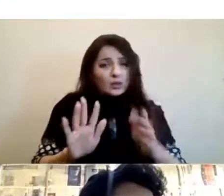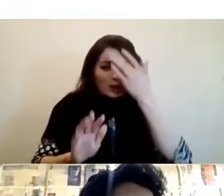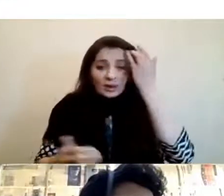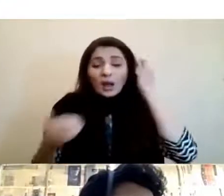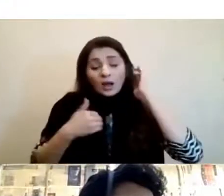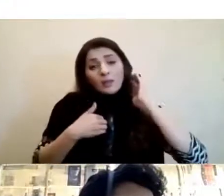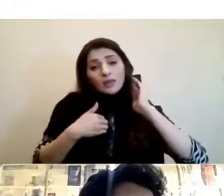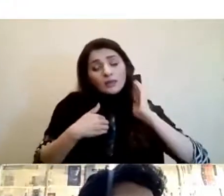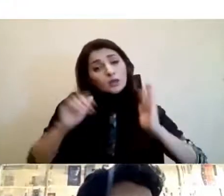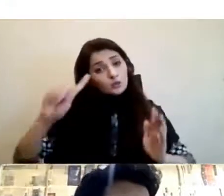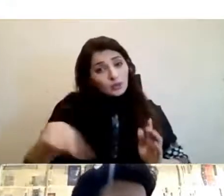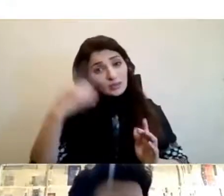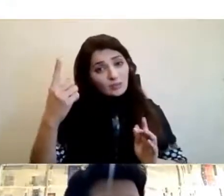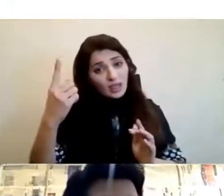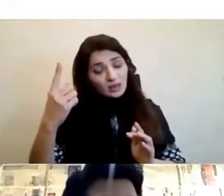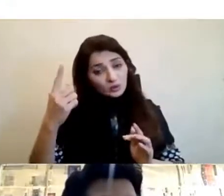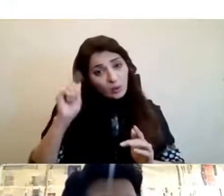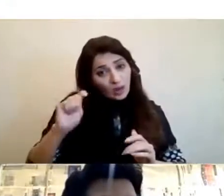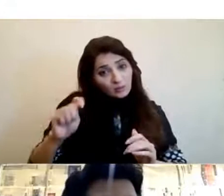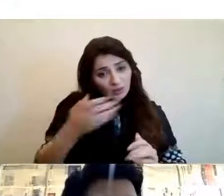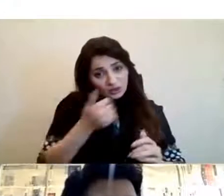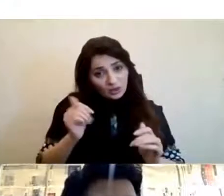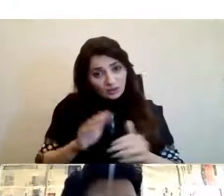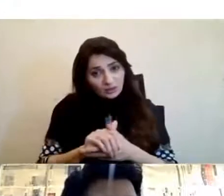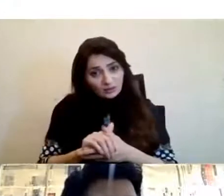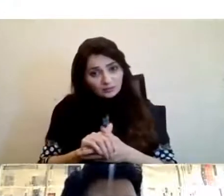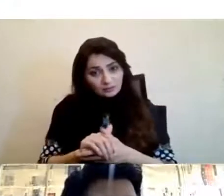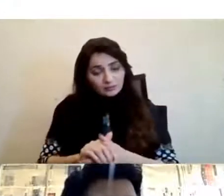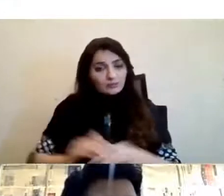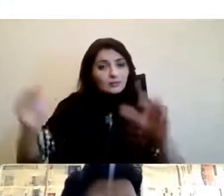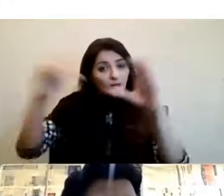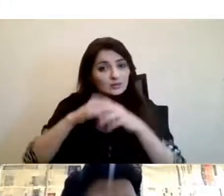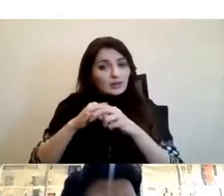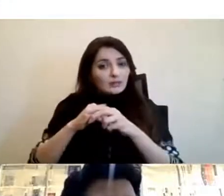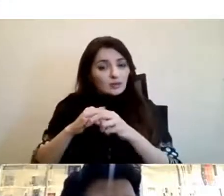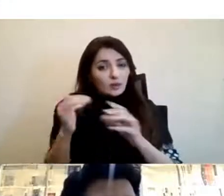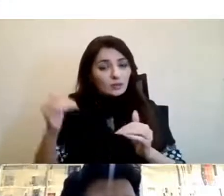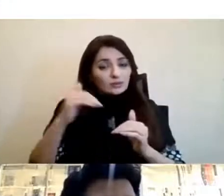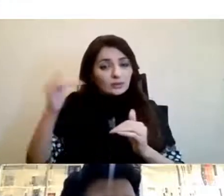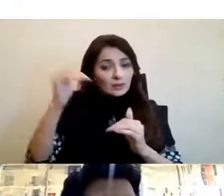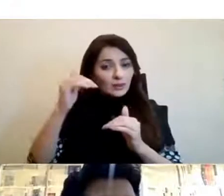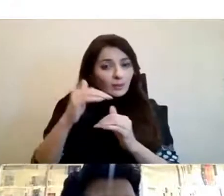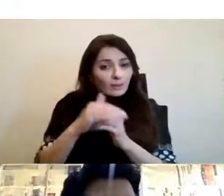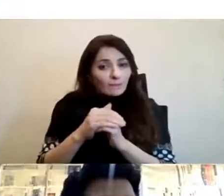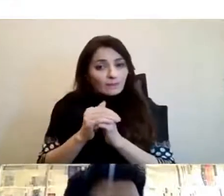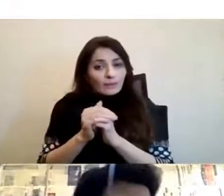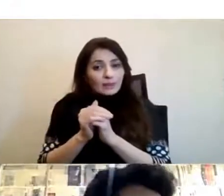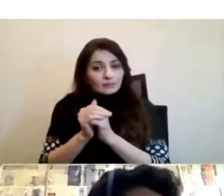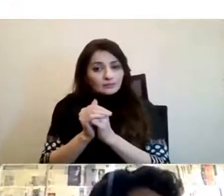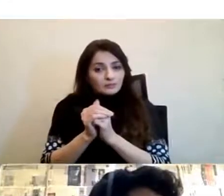we have several priorities. We want to improve accessibility by continuing to engage with and collecting